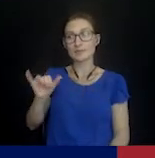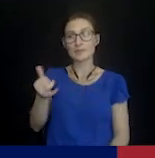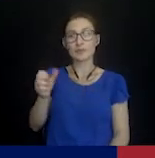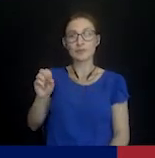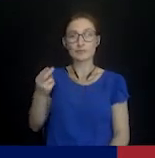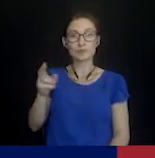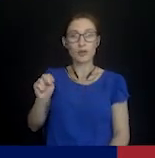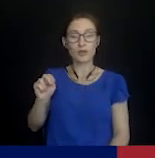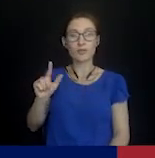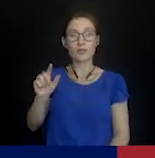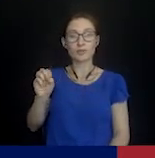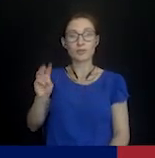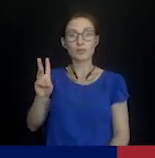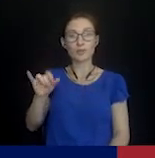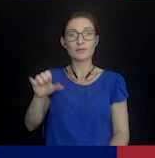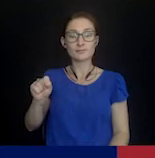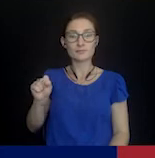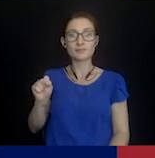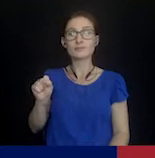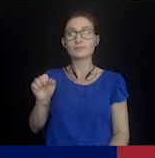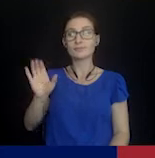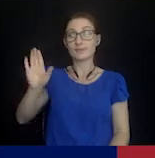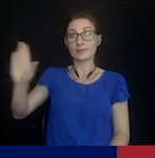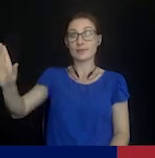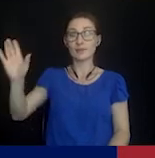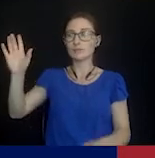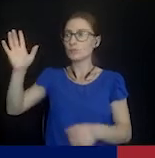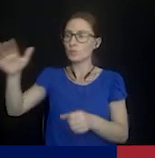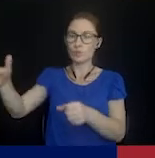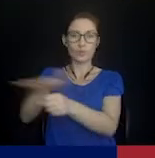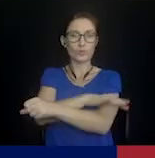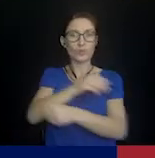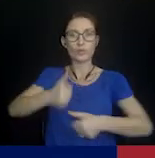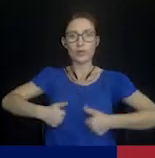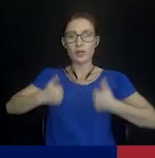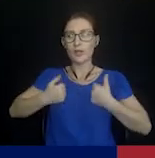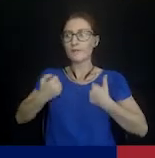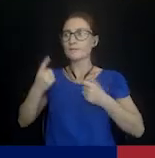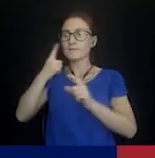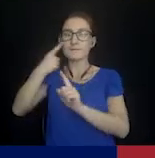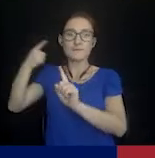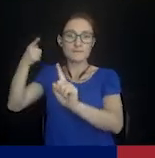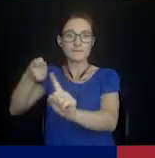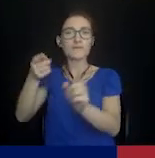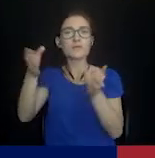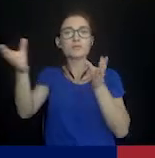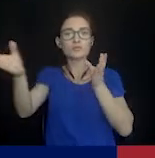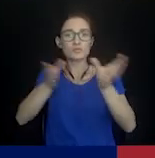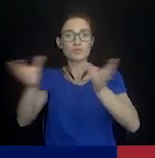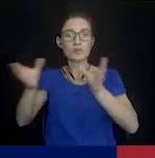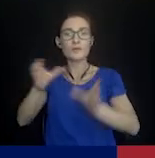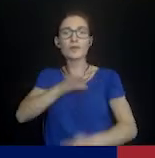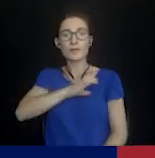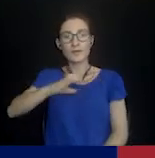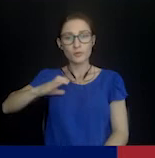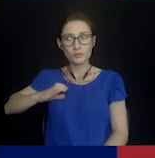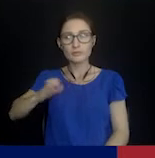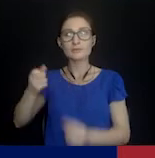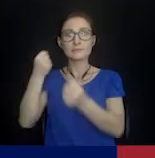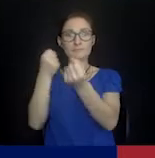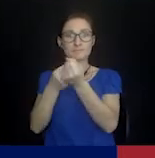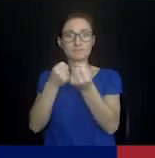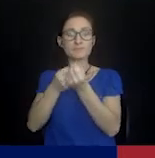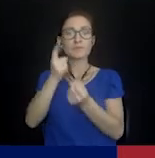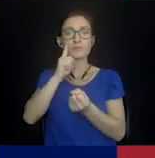Lewis, who used his entire life to vote, to serve in Congress and advocate